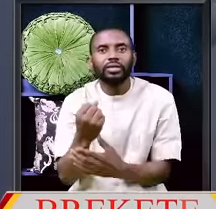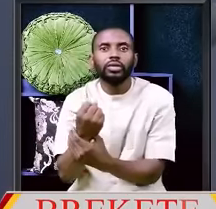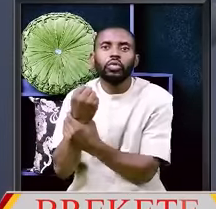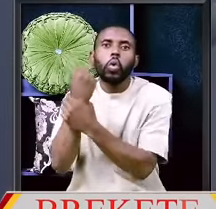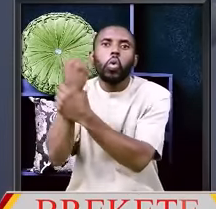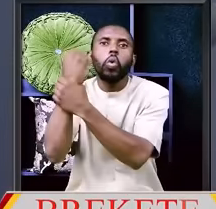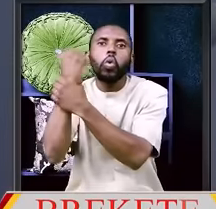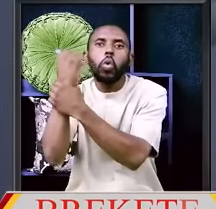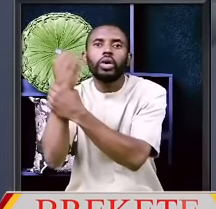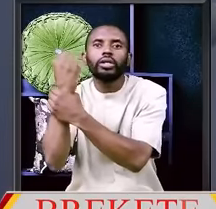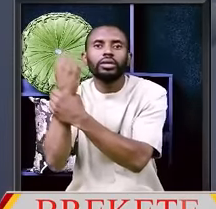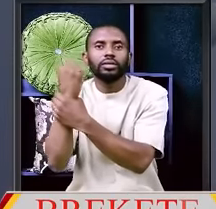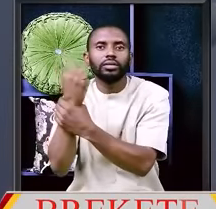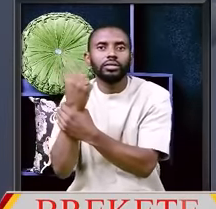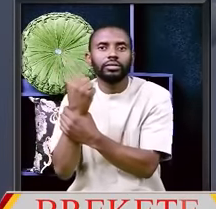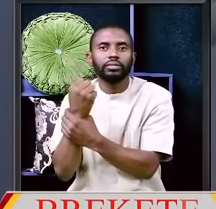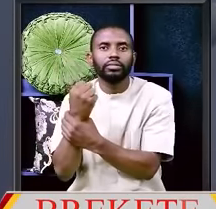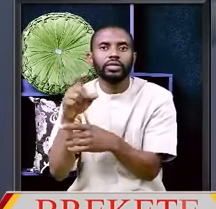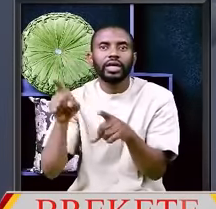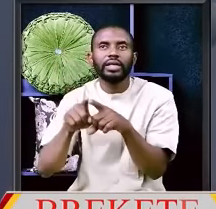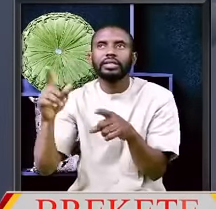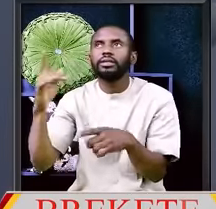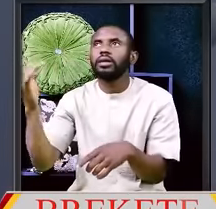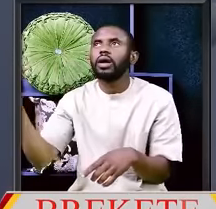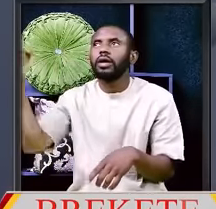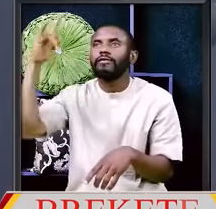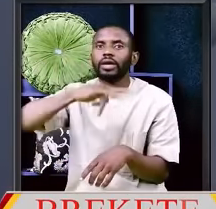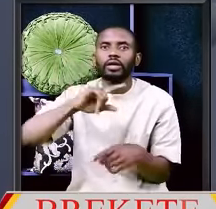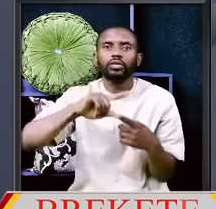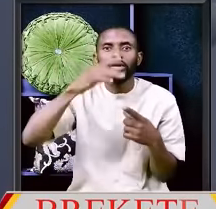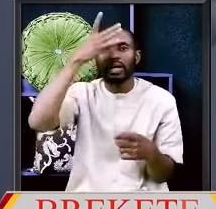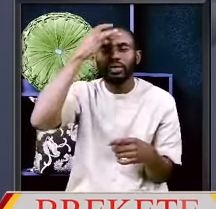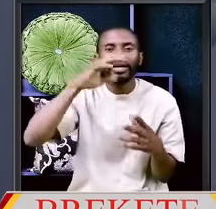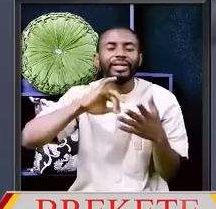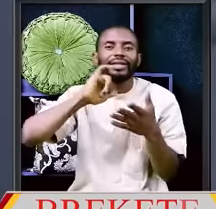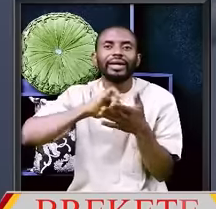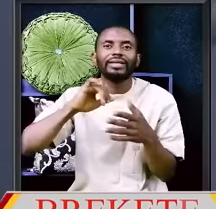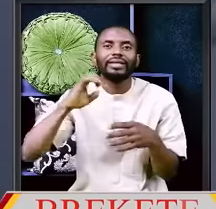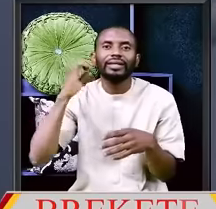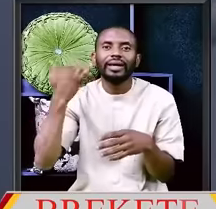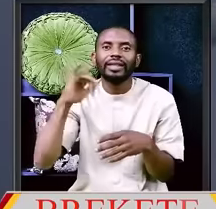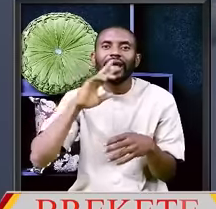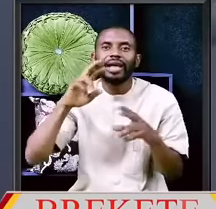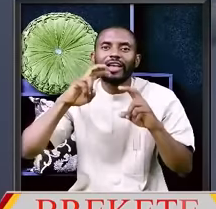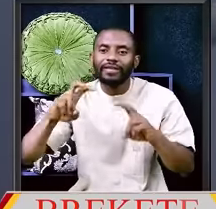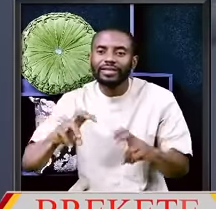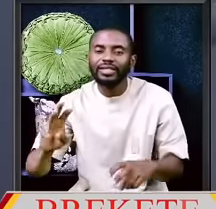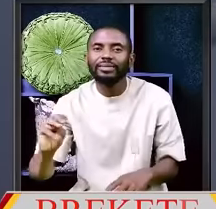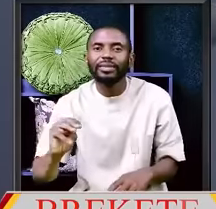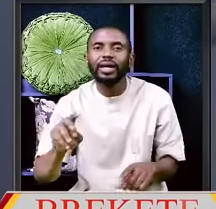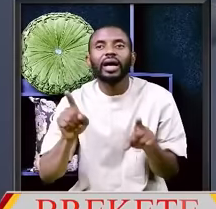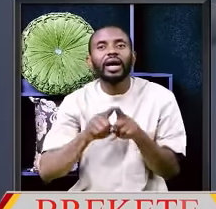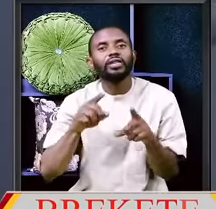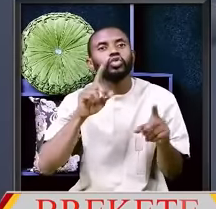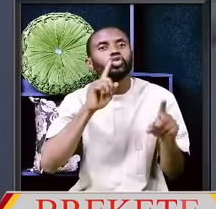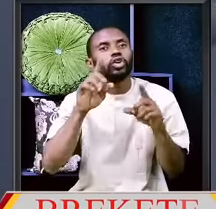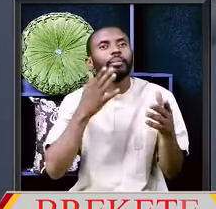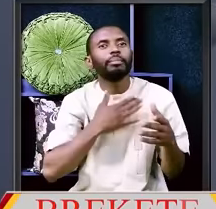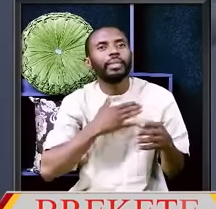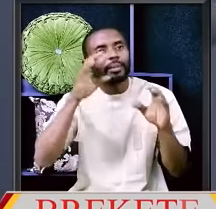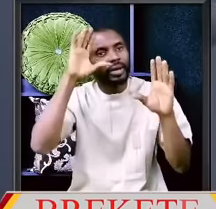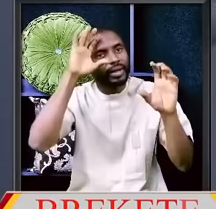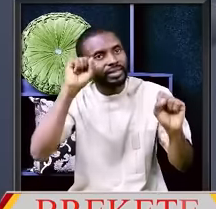come back to Nigeria for Kano. Say that they investigate him. So that one they there. When like as you they talk, my ordinary president.